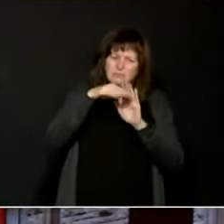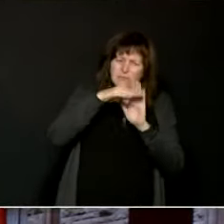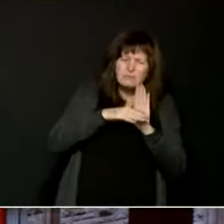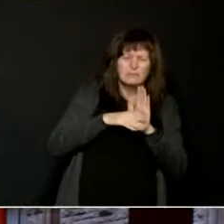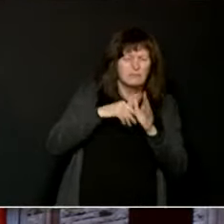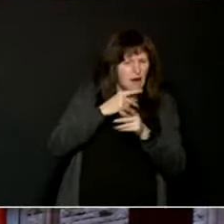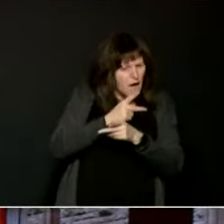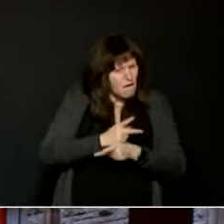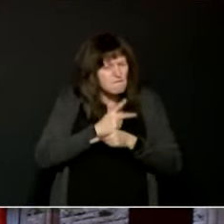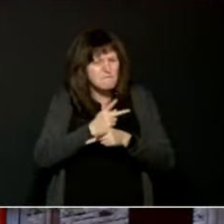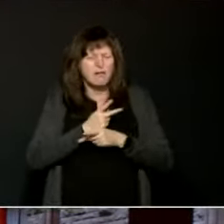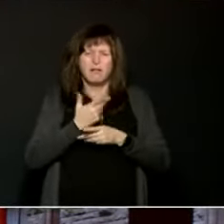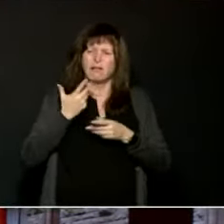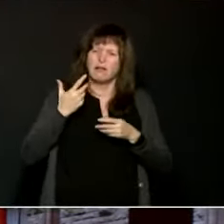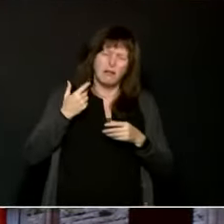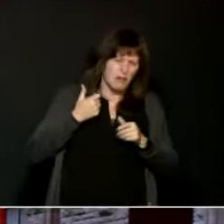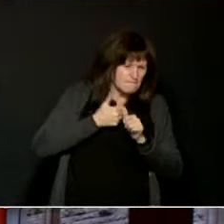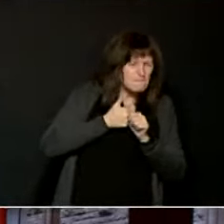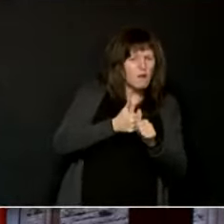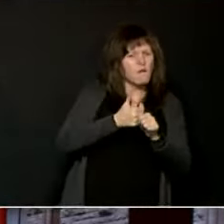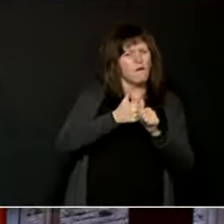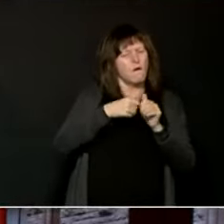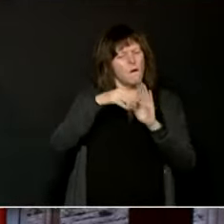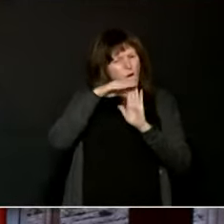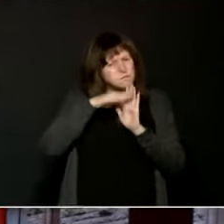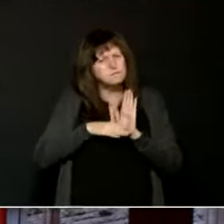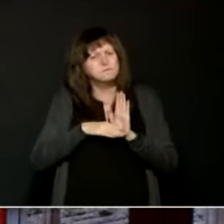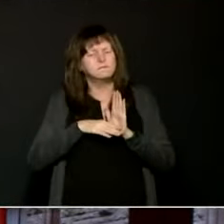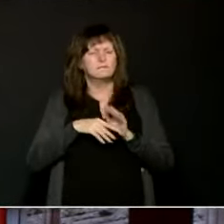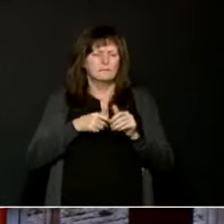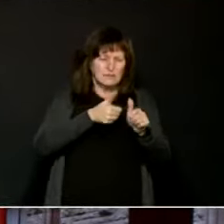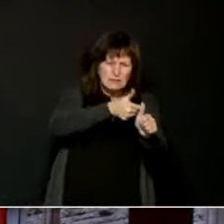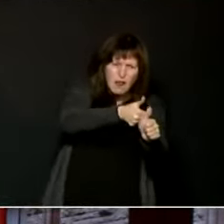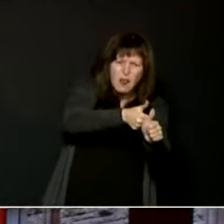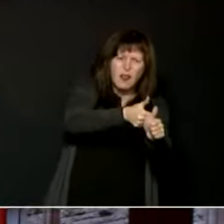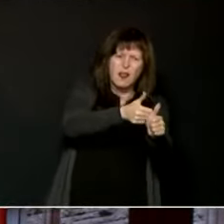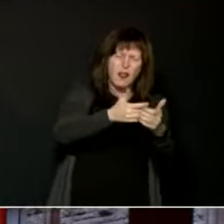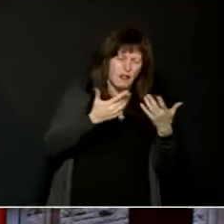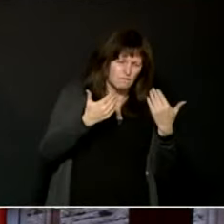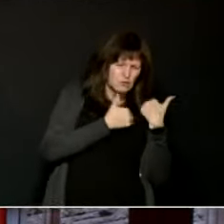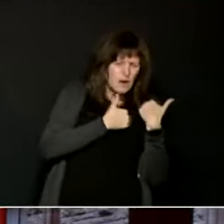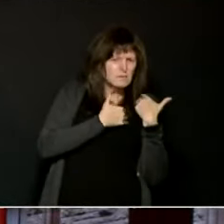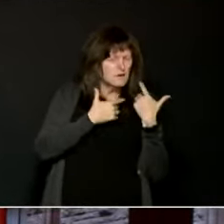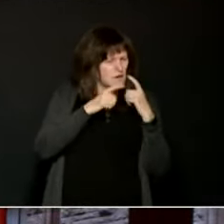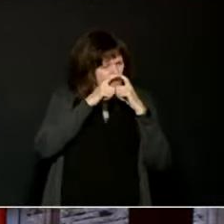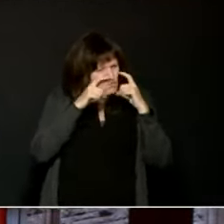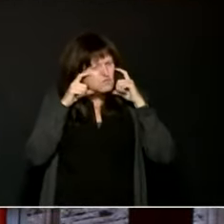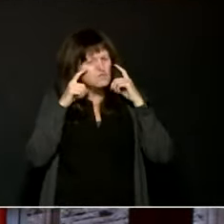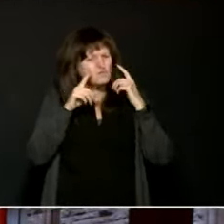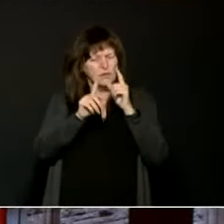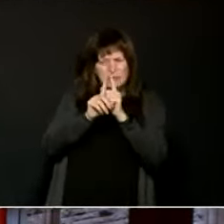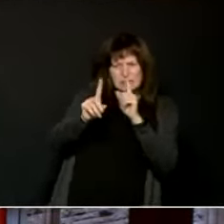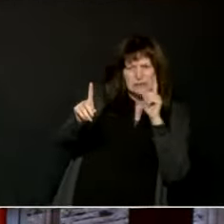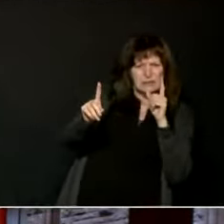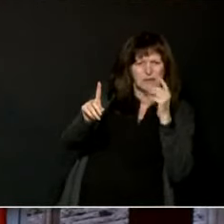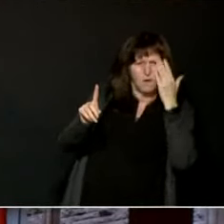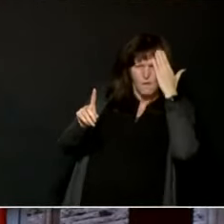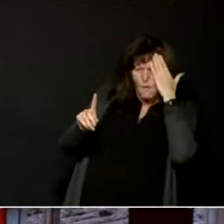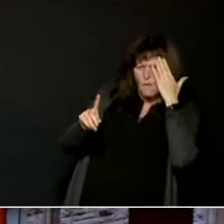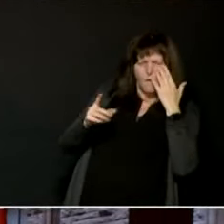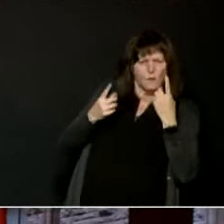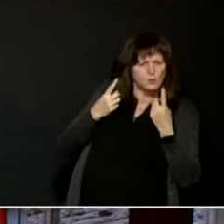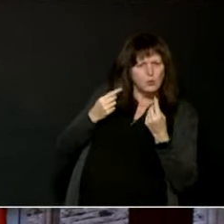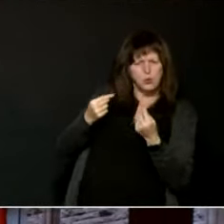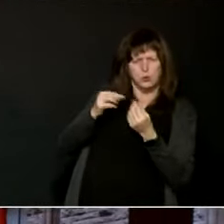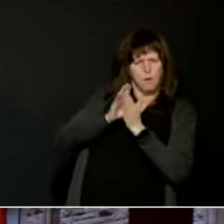handle it, how you're doing your masking, your distancing, and when you're in close contact with people, you maintain your mask on, you keep your period